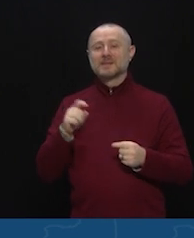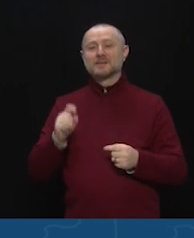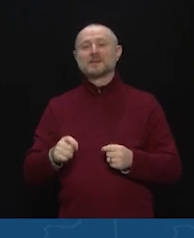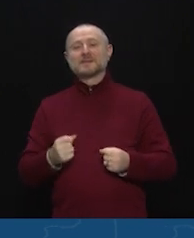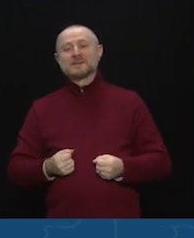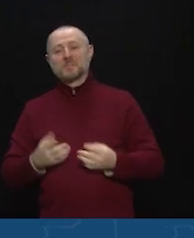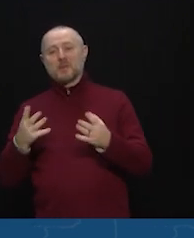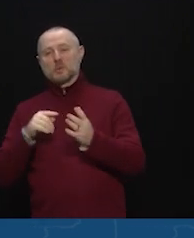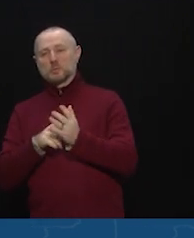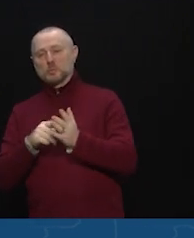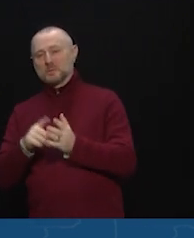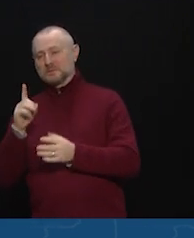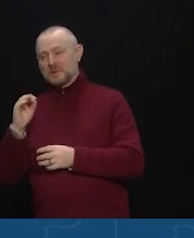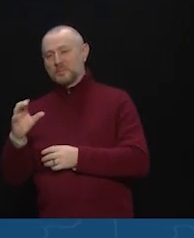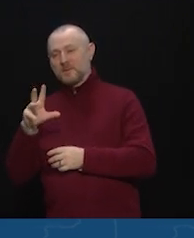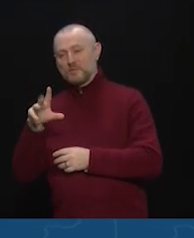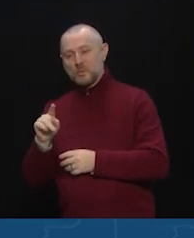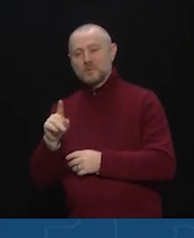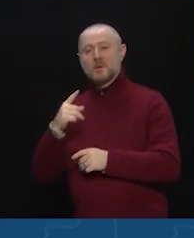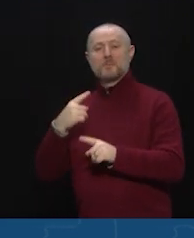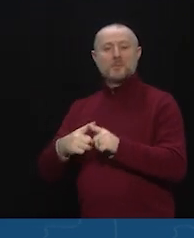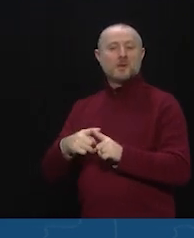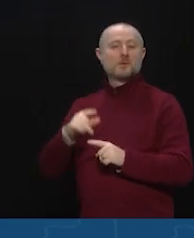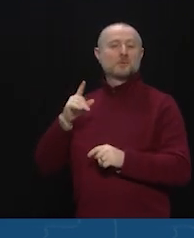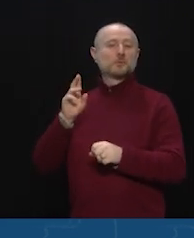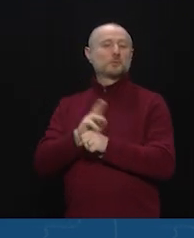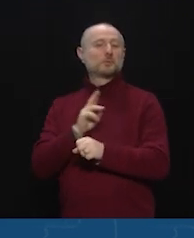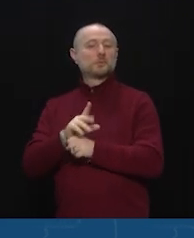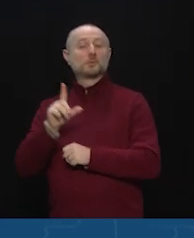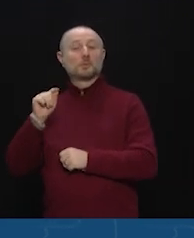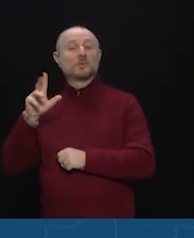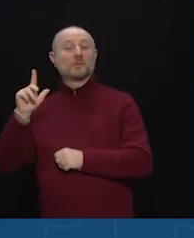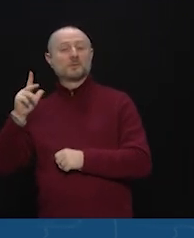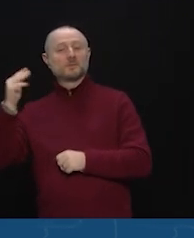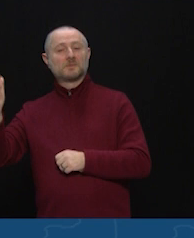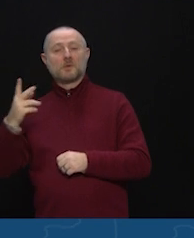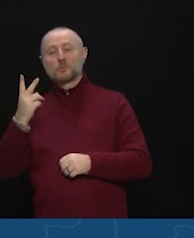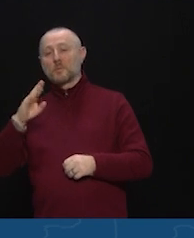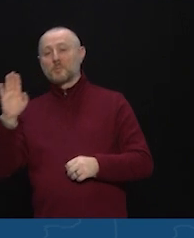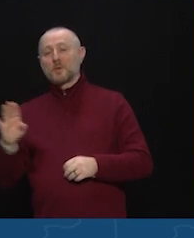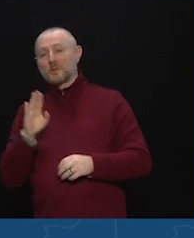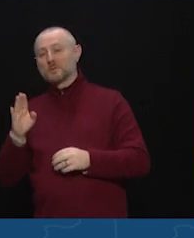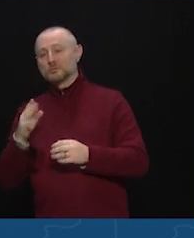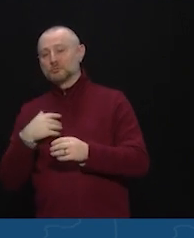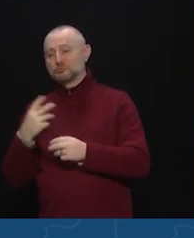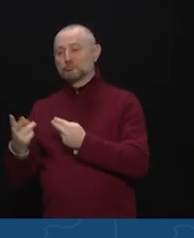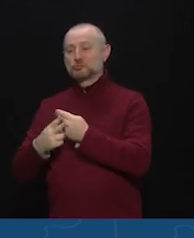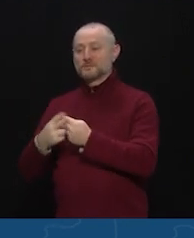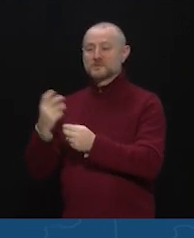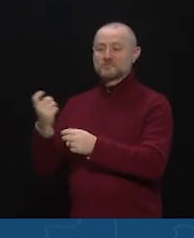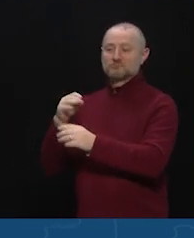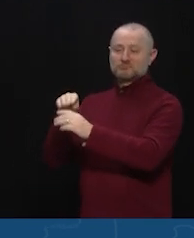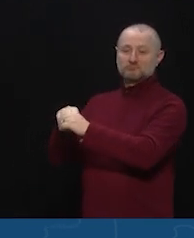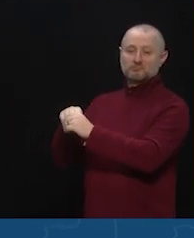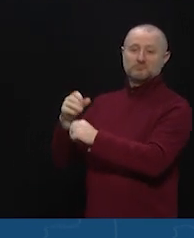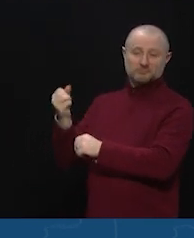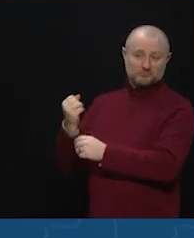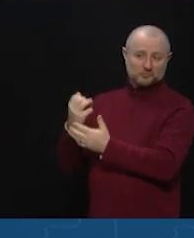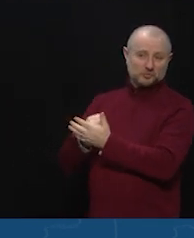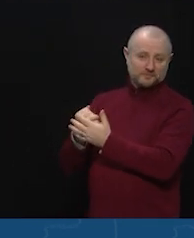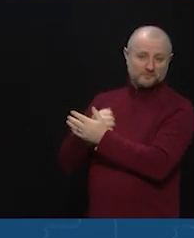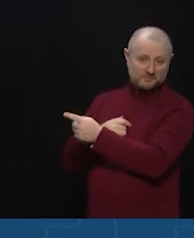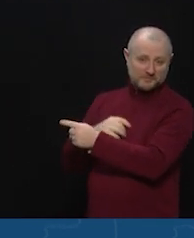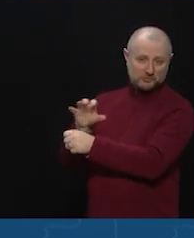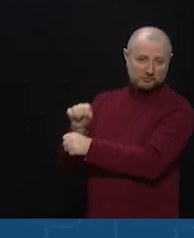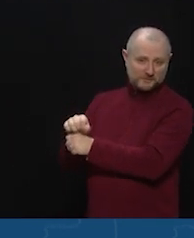use 2023. We have $2 billion reserve in 23, 2.25 in 24, and then 3.6